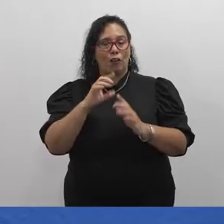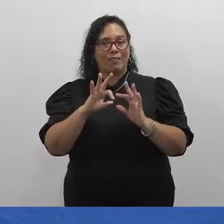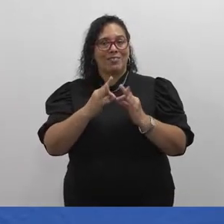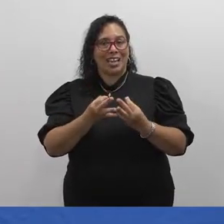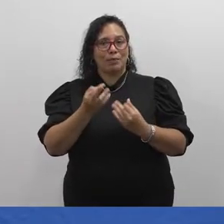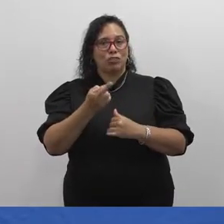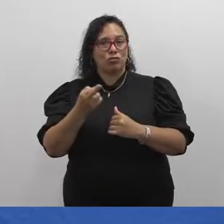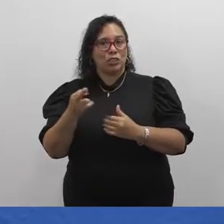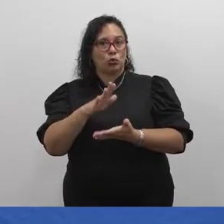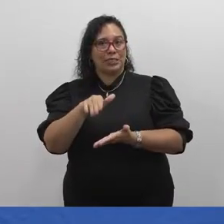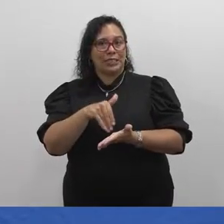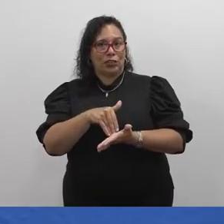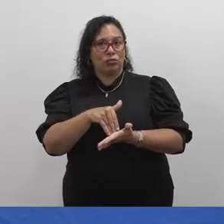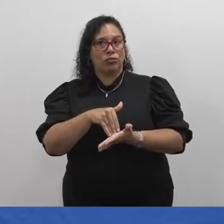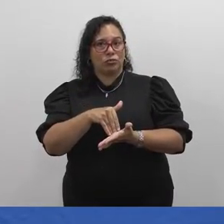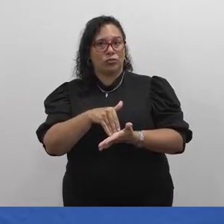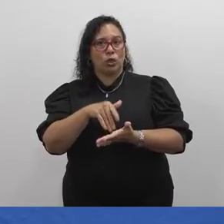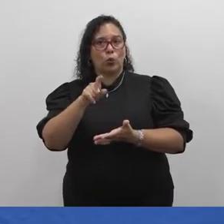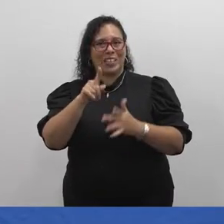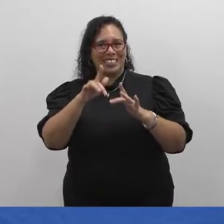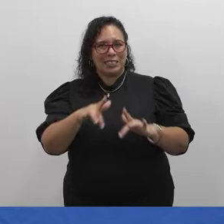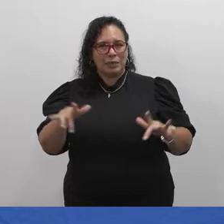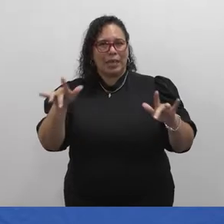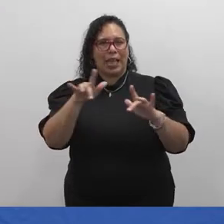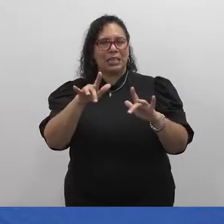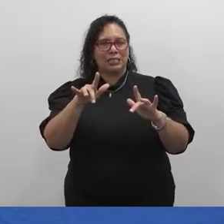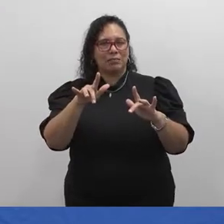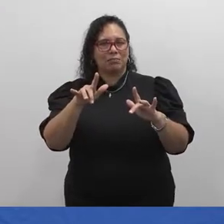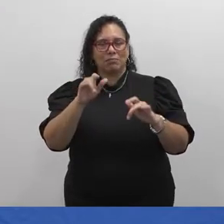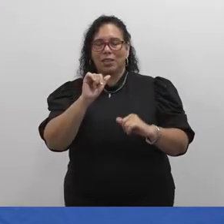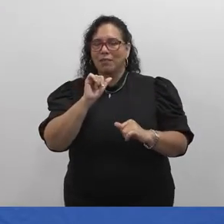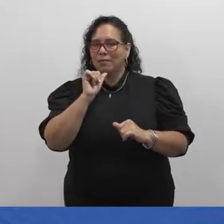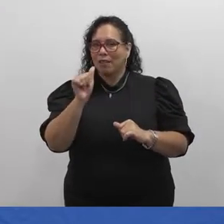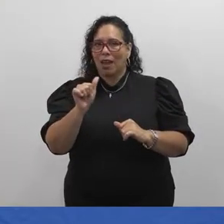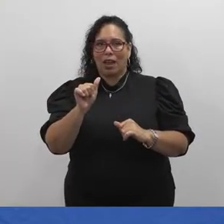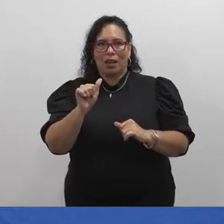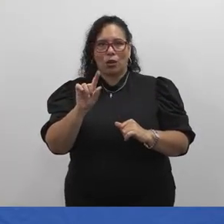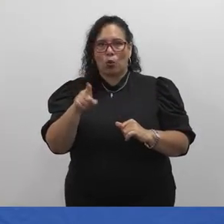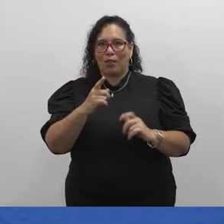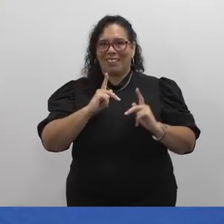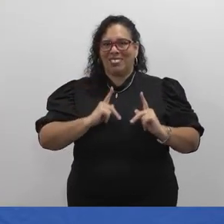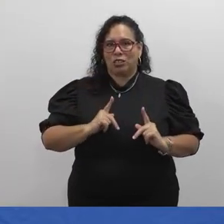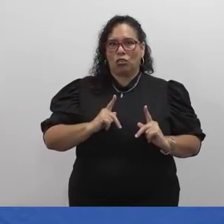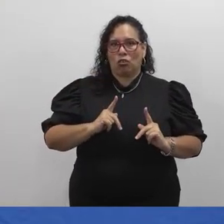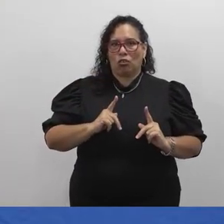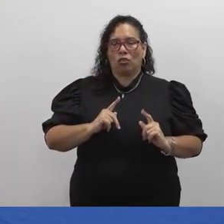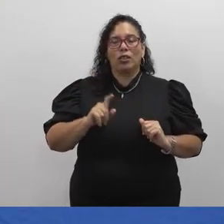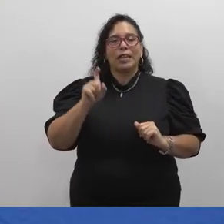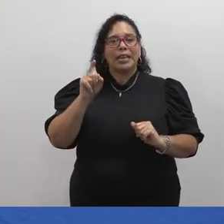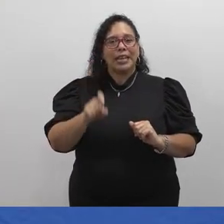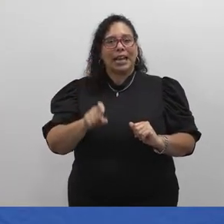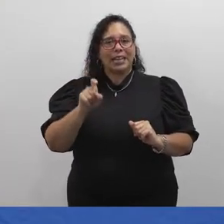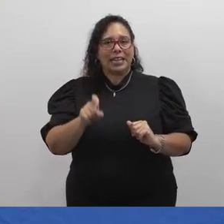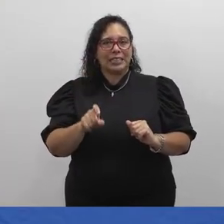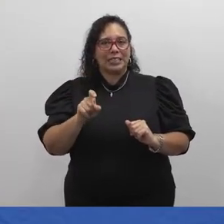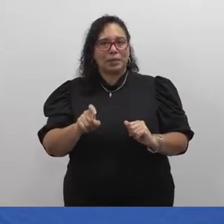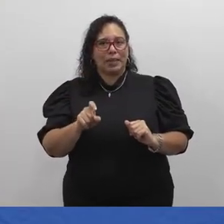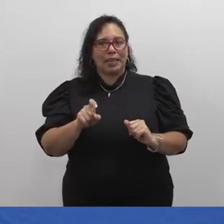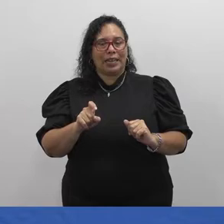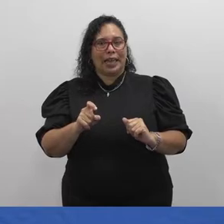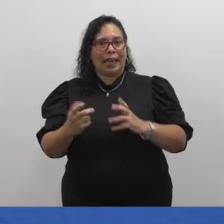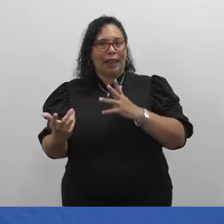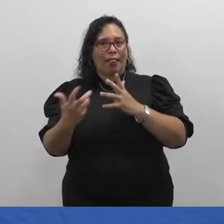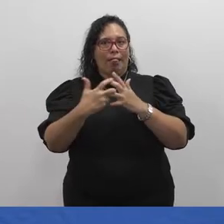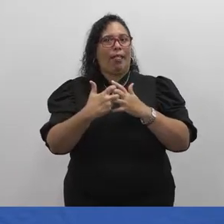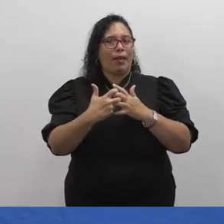resource centers. We need space, and not just the physical space, it needs to be in